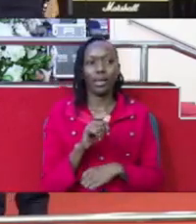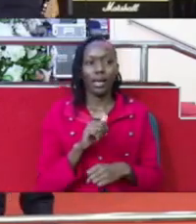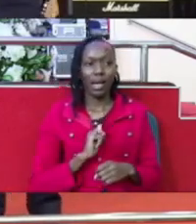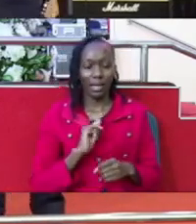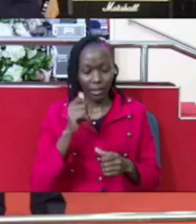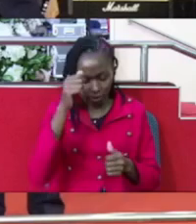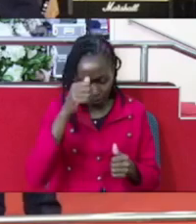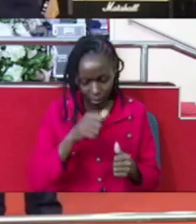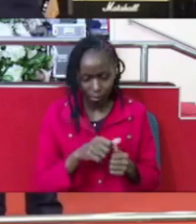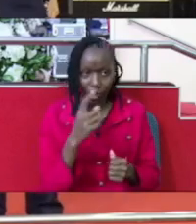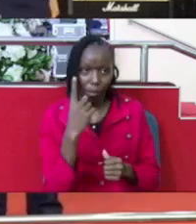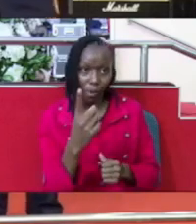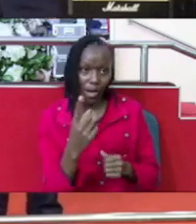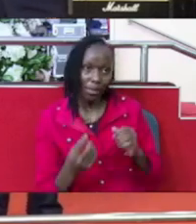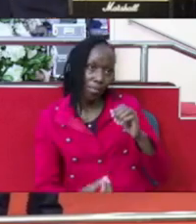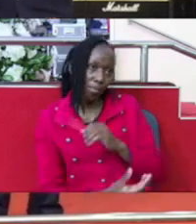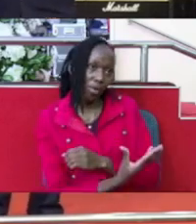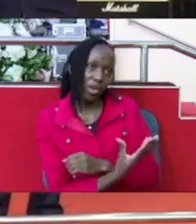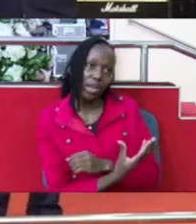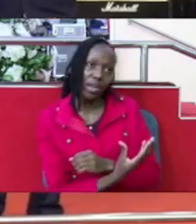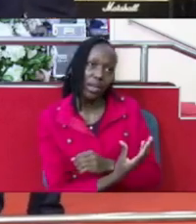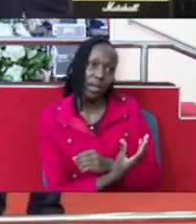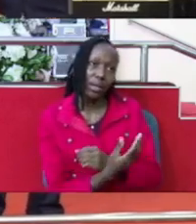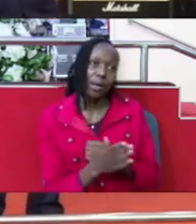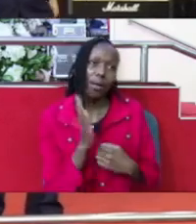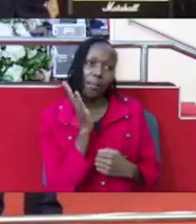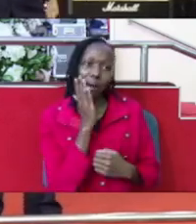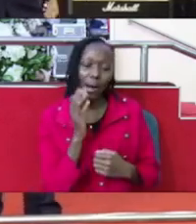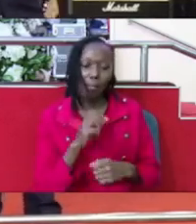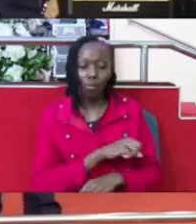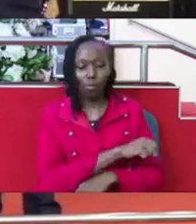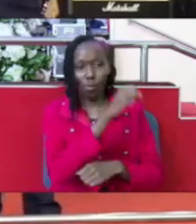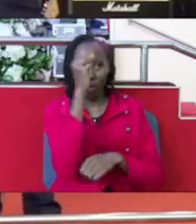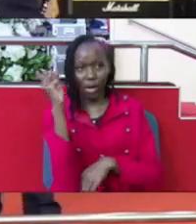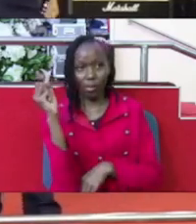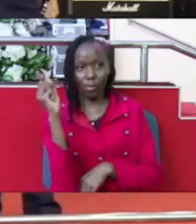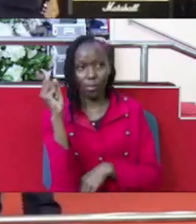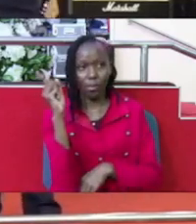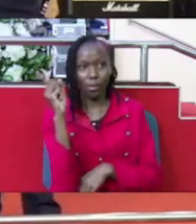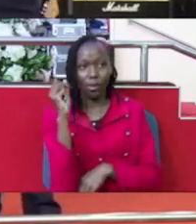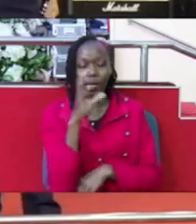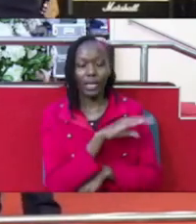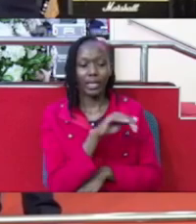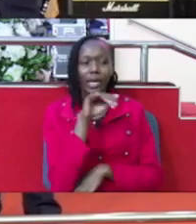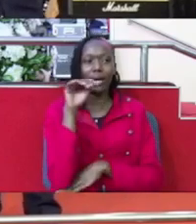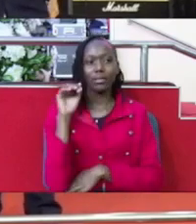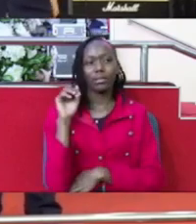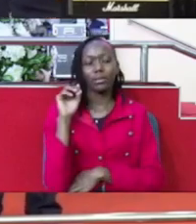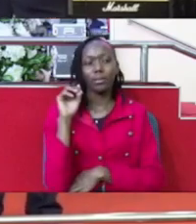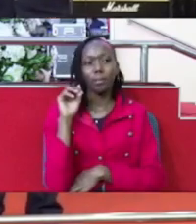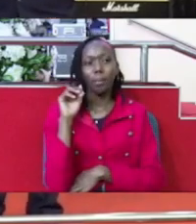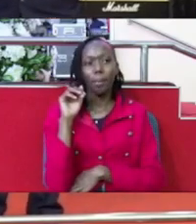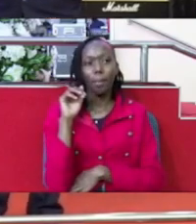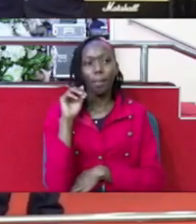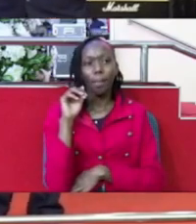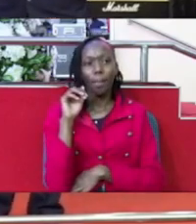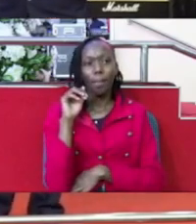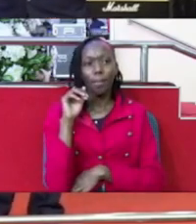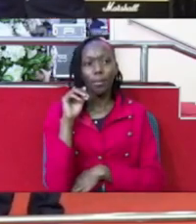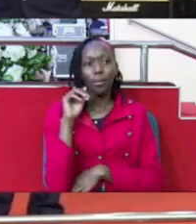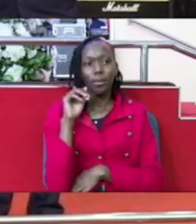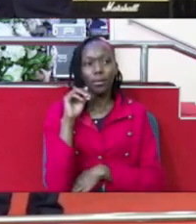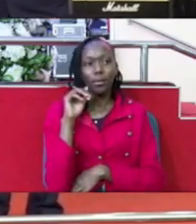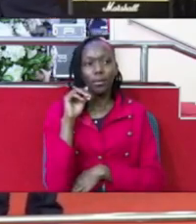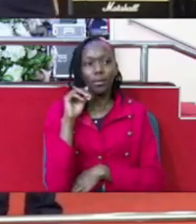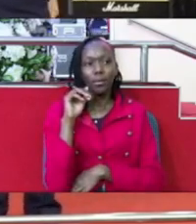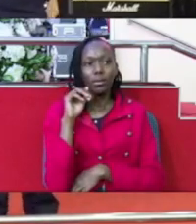morning. Asubuhi moja nakumbuka. She woke up. Aliamuka. And she asked me. Akaniuliza. That tape,